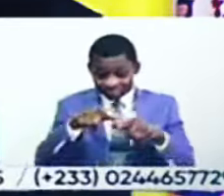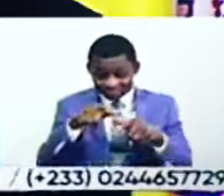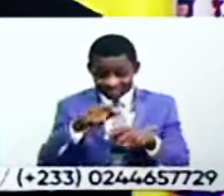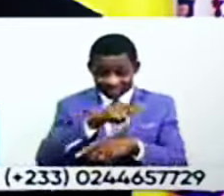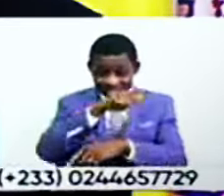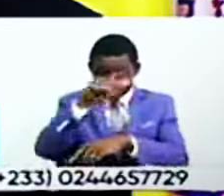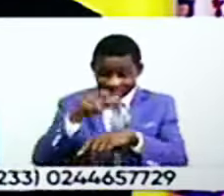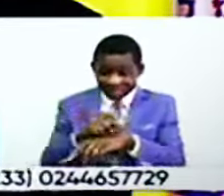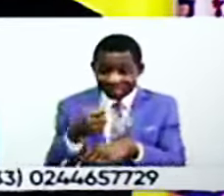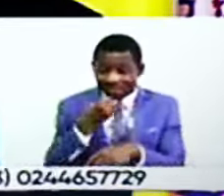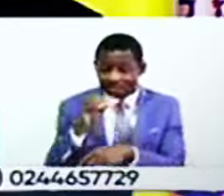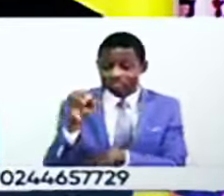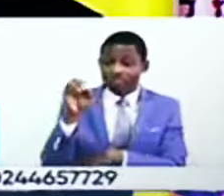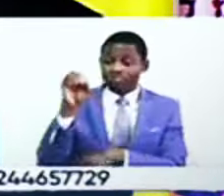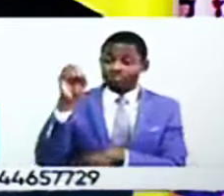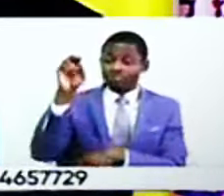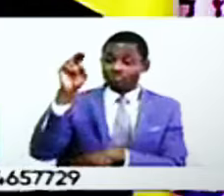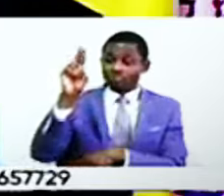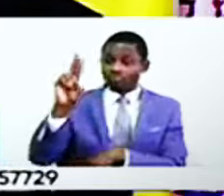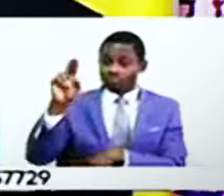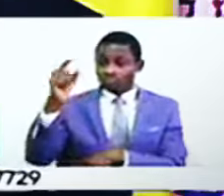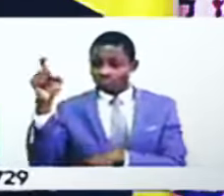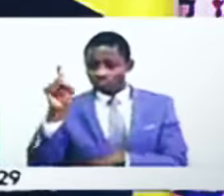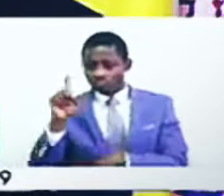There lived a man whose name was Job.